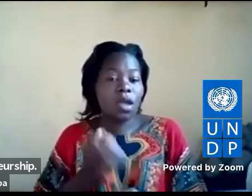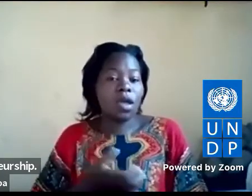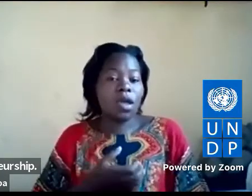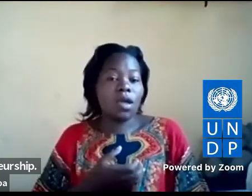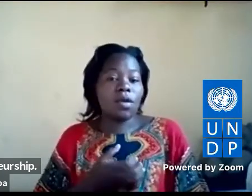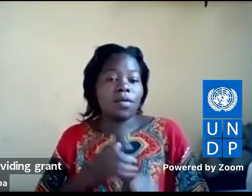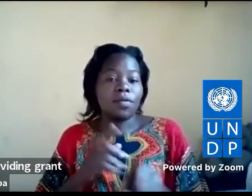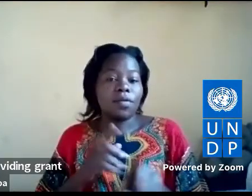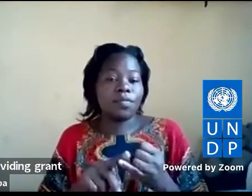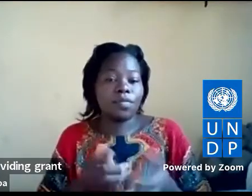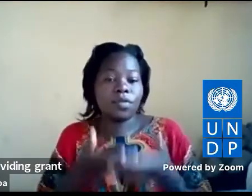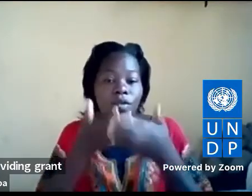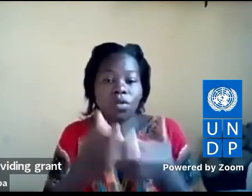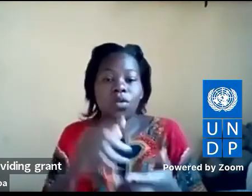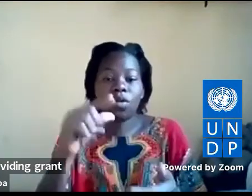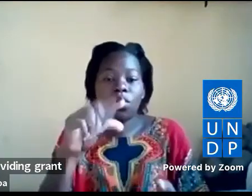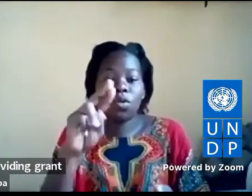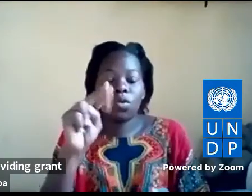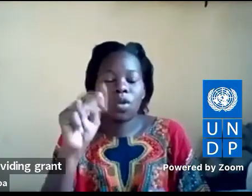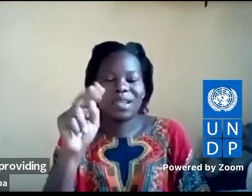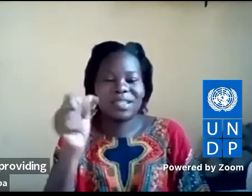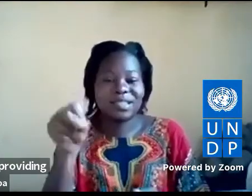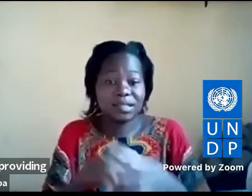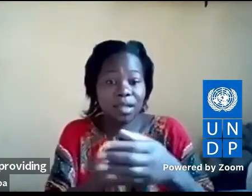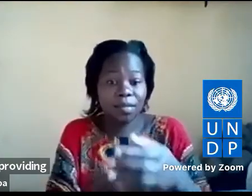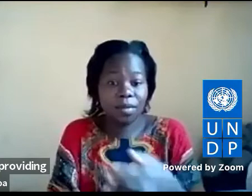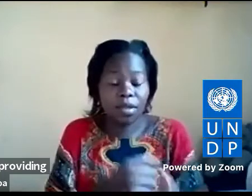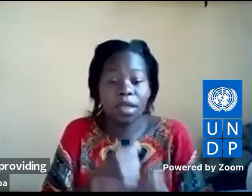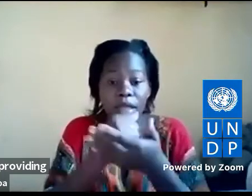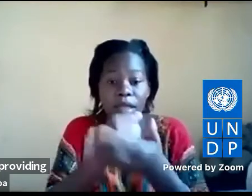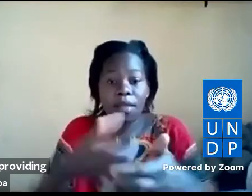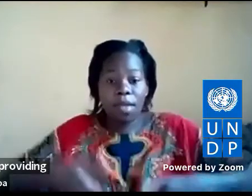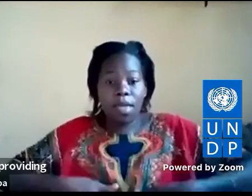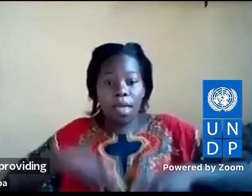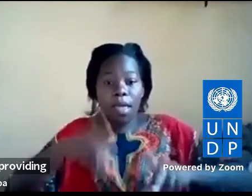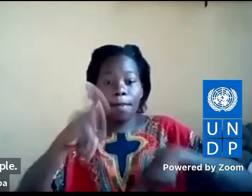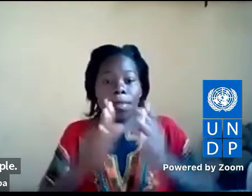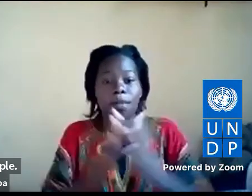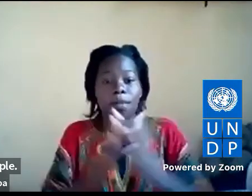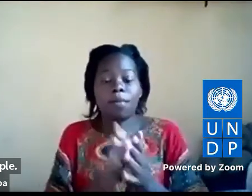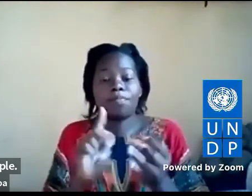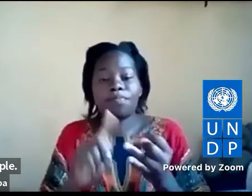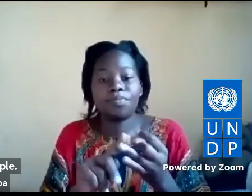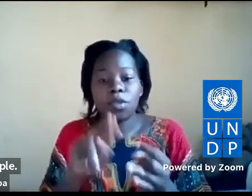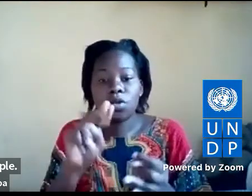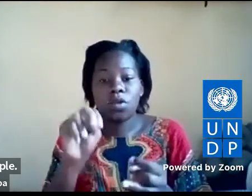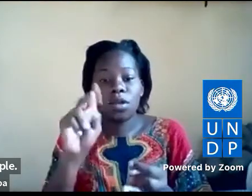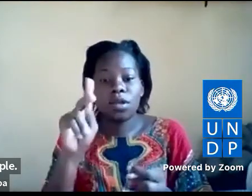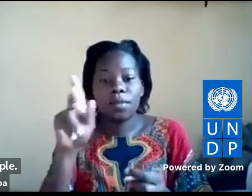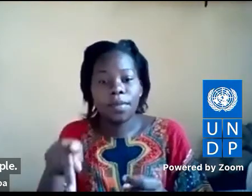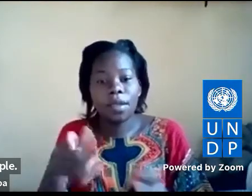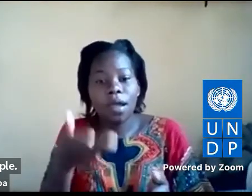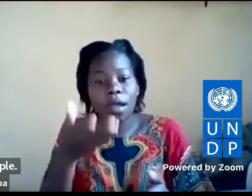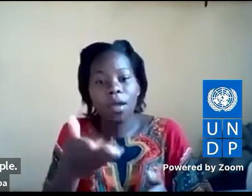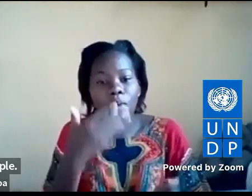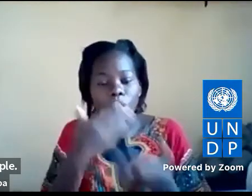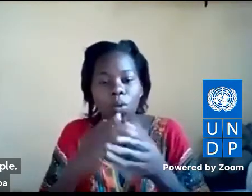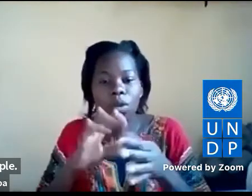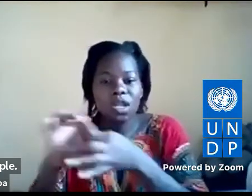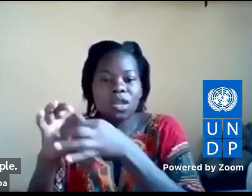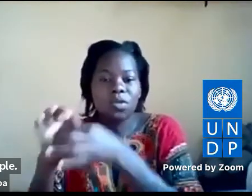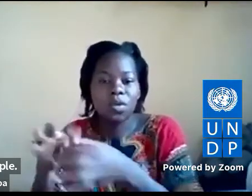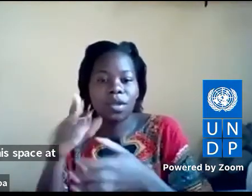providing grants that will help these young people. The UNDP has incredible networks within this space. I think